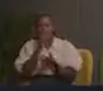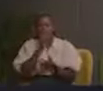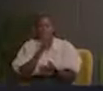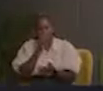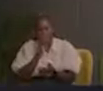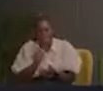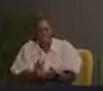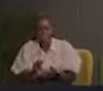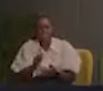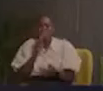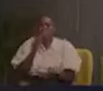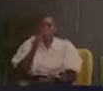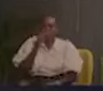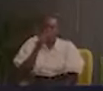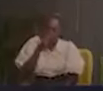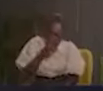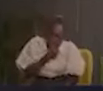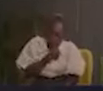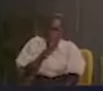Are you seeing it there?